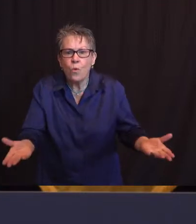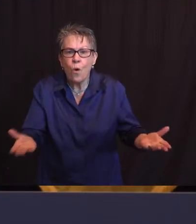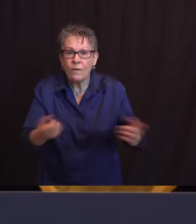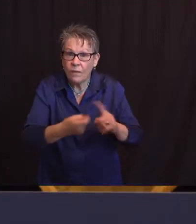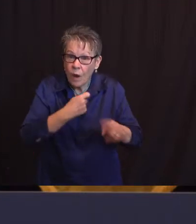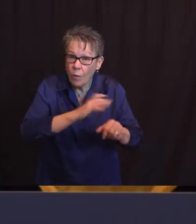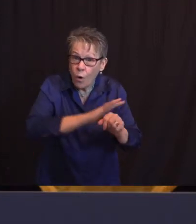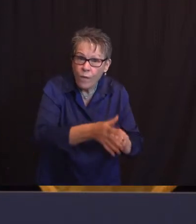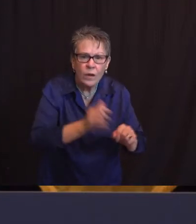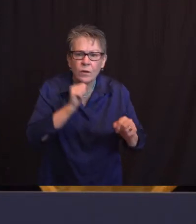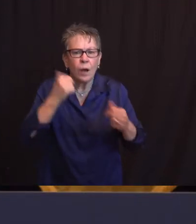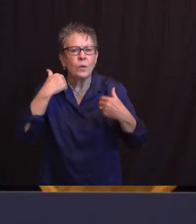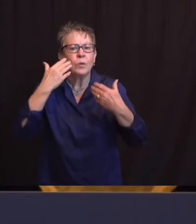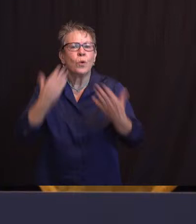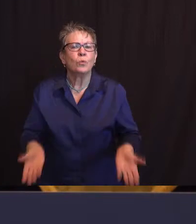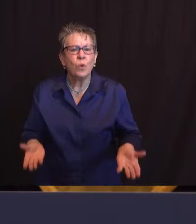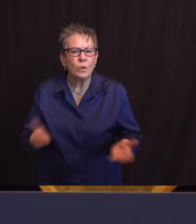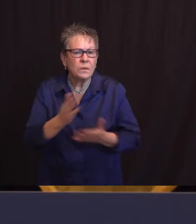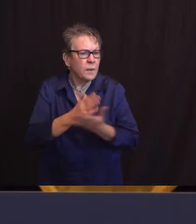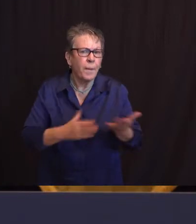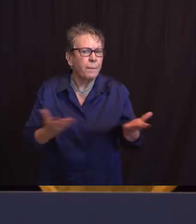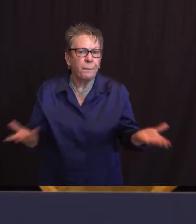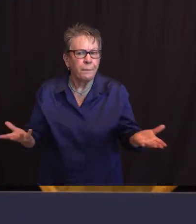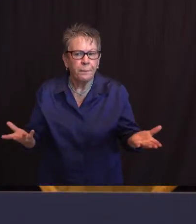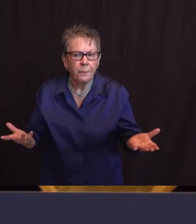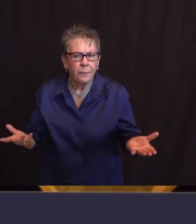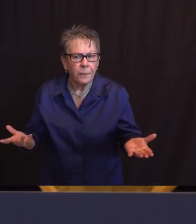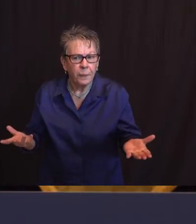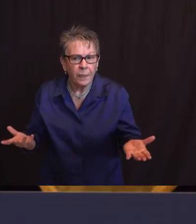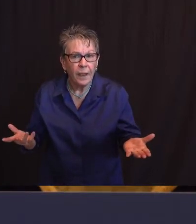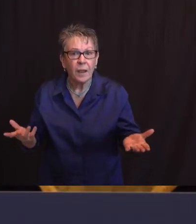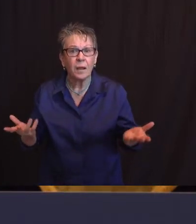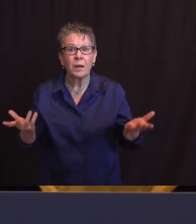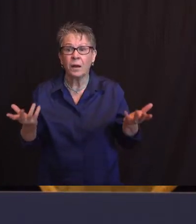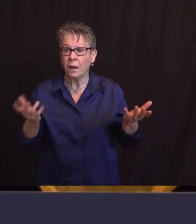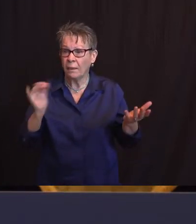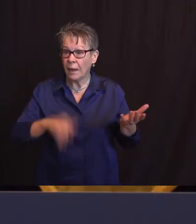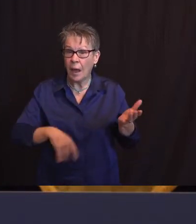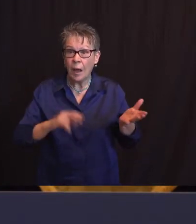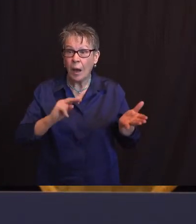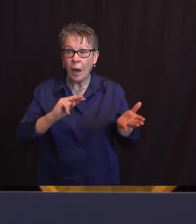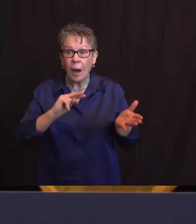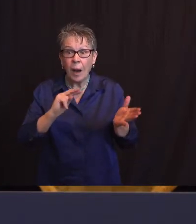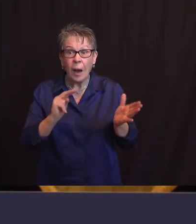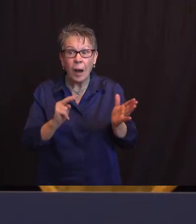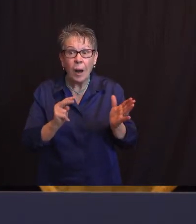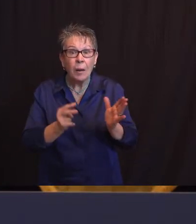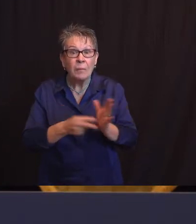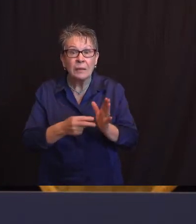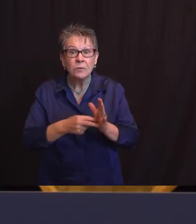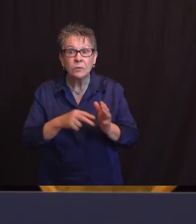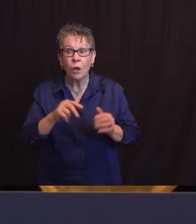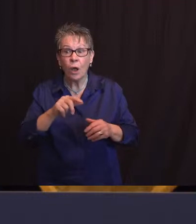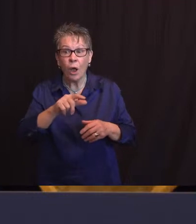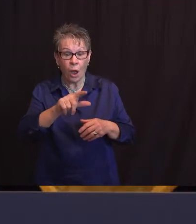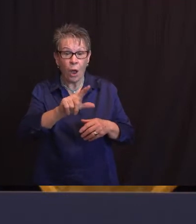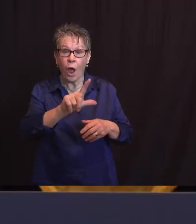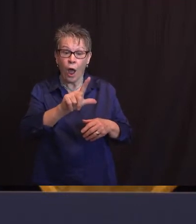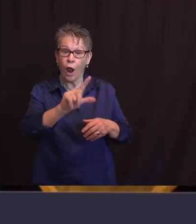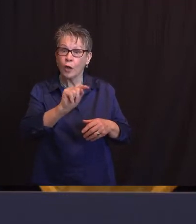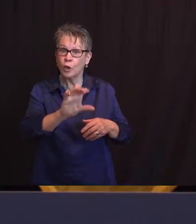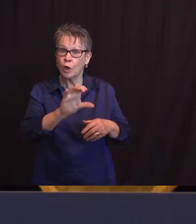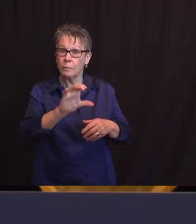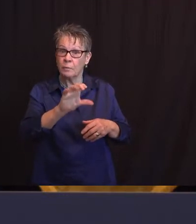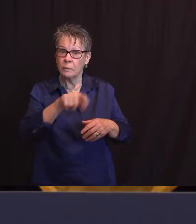needless to say, it's not an easy one. Last comment, does this mean that there were operators who ignored the directives and may have screwed up? It's